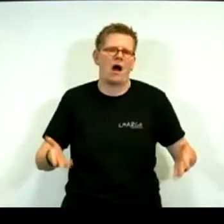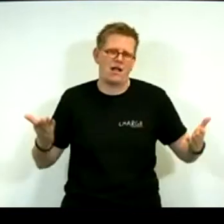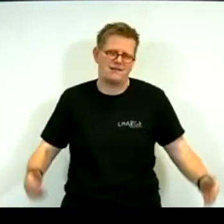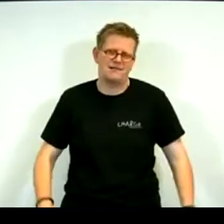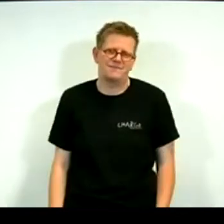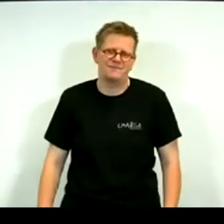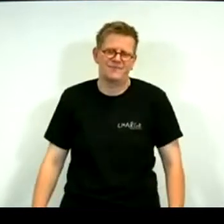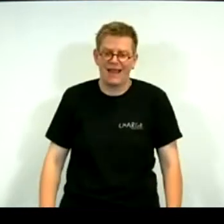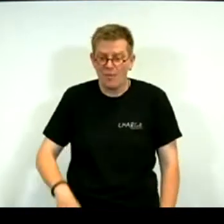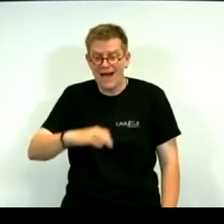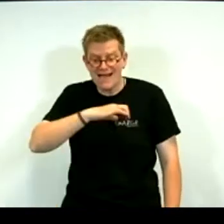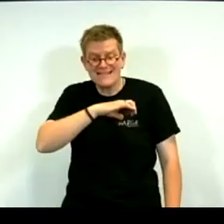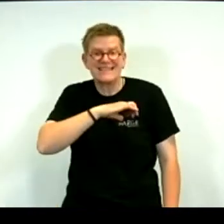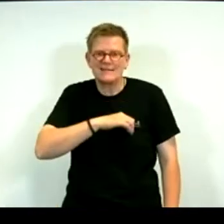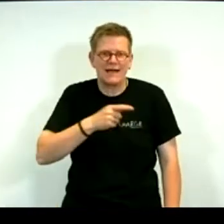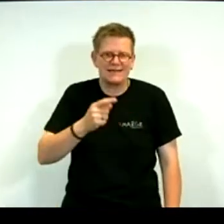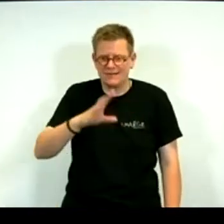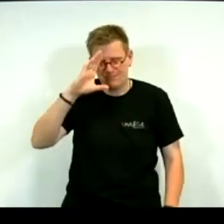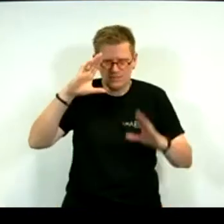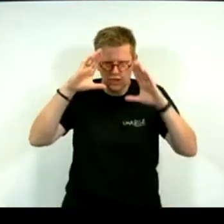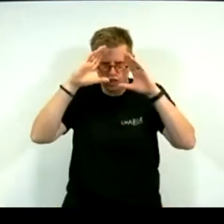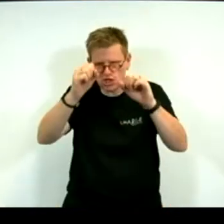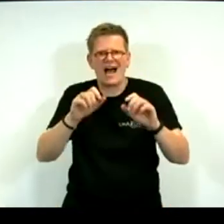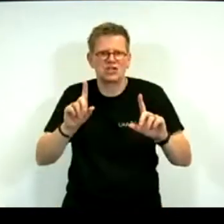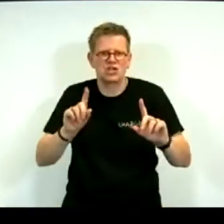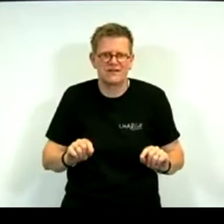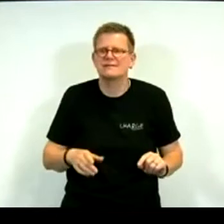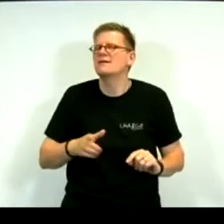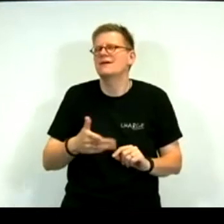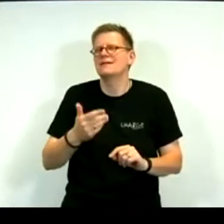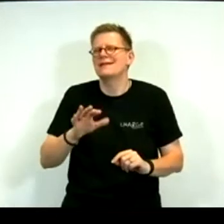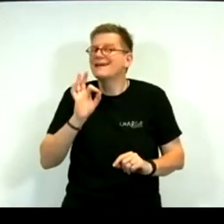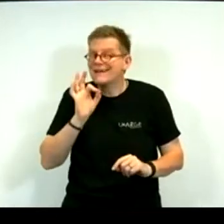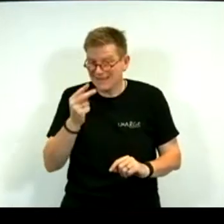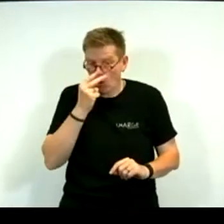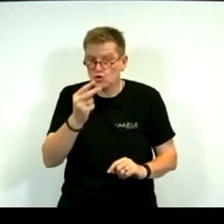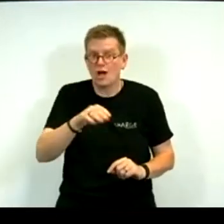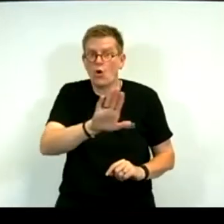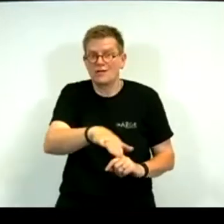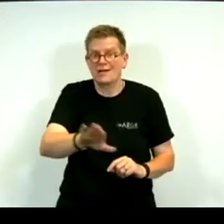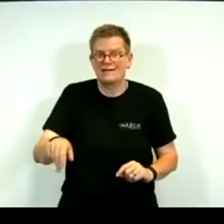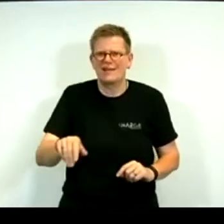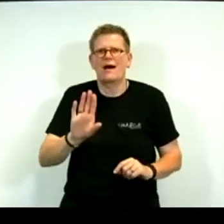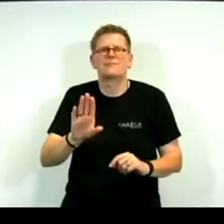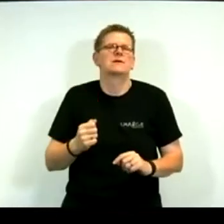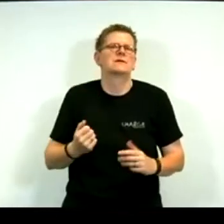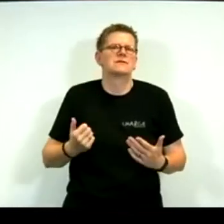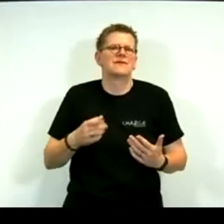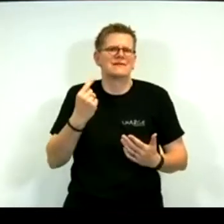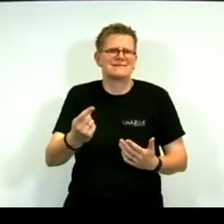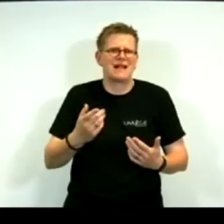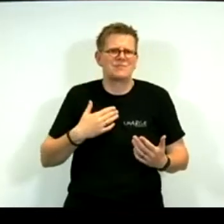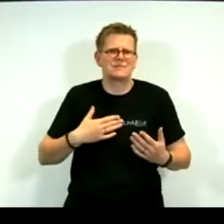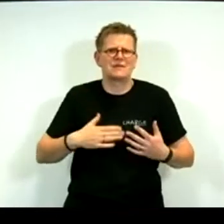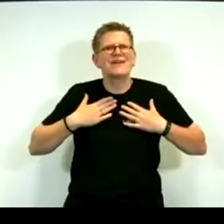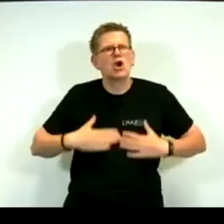you look at a child carefully, if they don't feel their body very well, and if they have poor postural control,